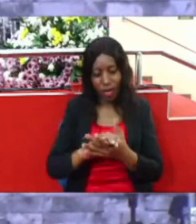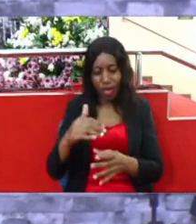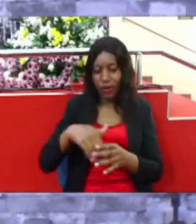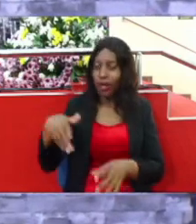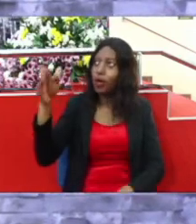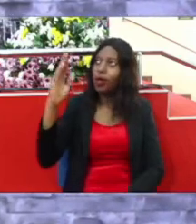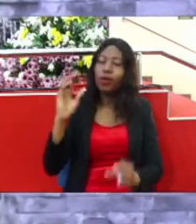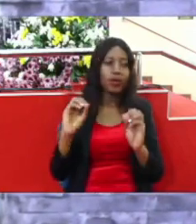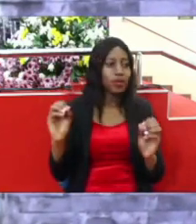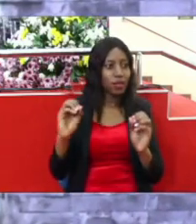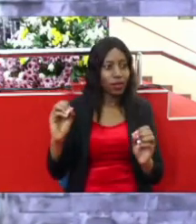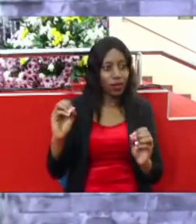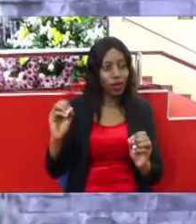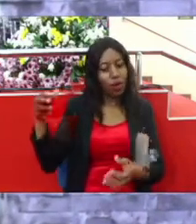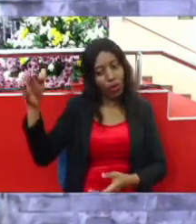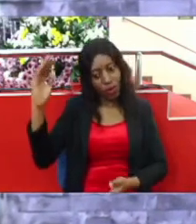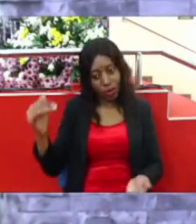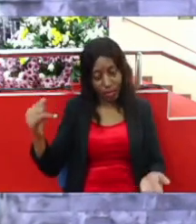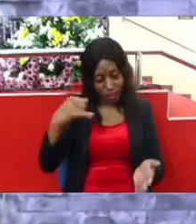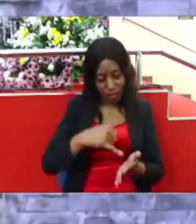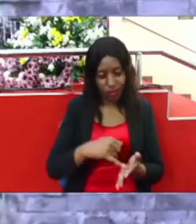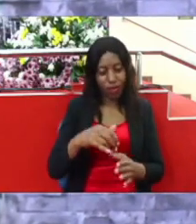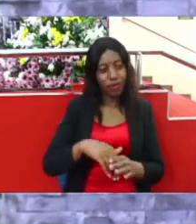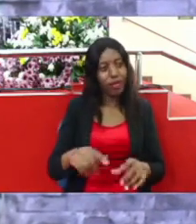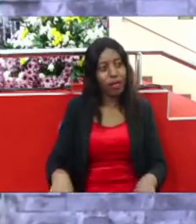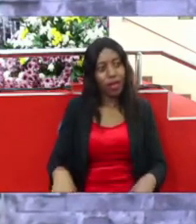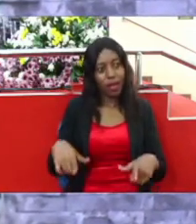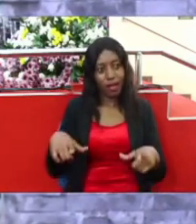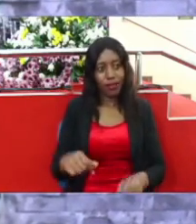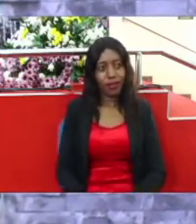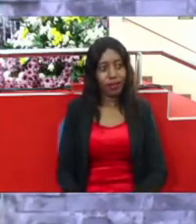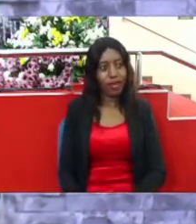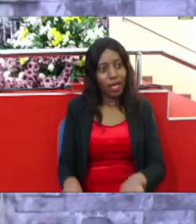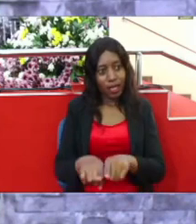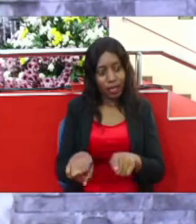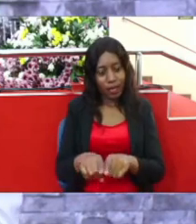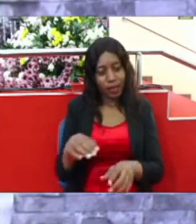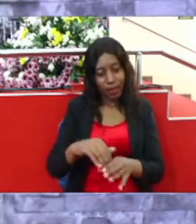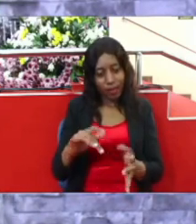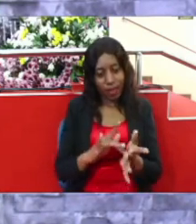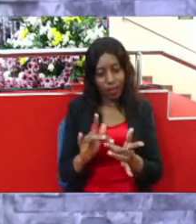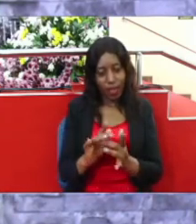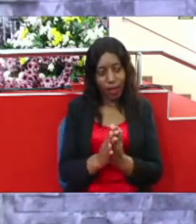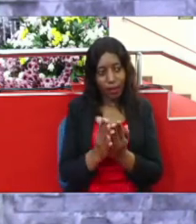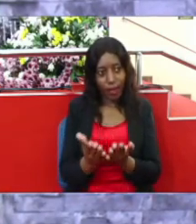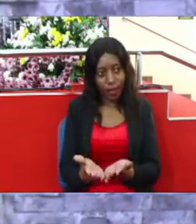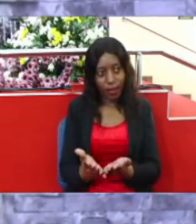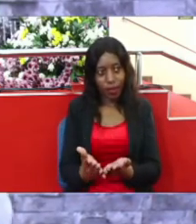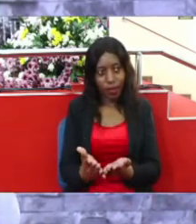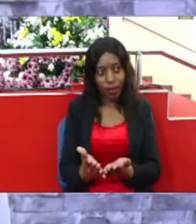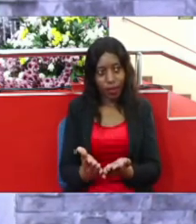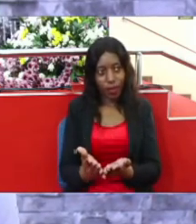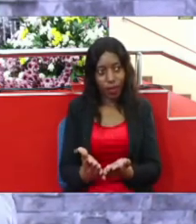Mungu, yeye anahusika katika maisha yao. He was involved in the lives of the Ninevites. Alikuwa alihusika katika maisha ya Ninevi. And so the book of Jonah brings